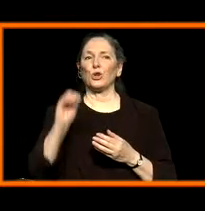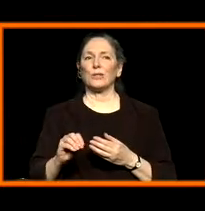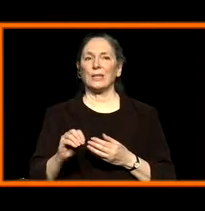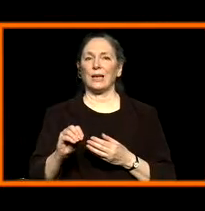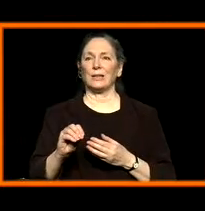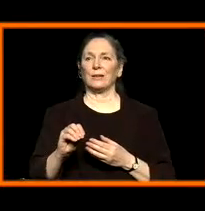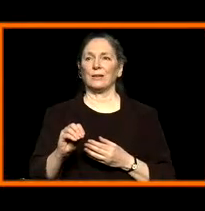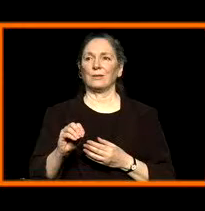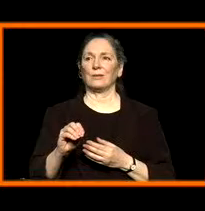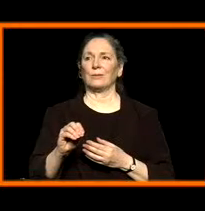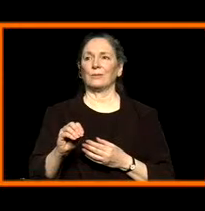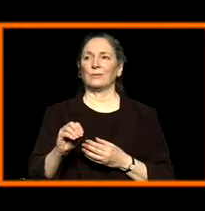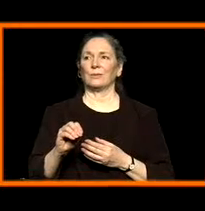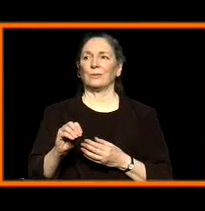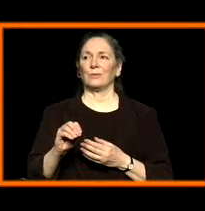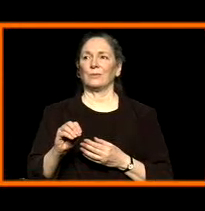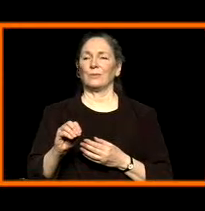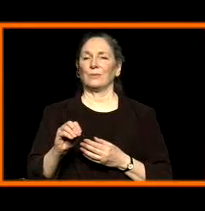30%